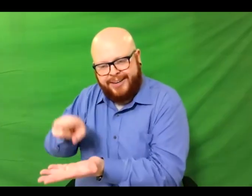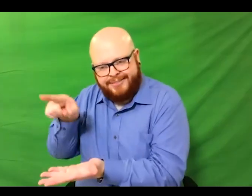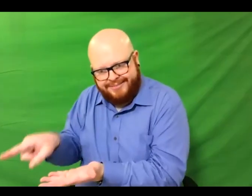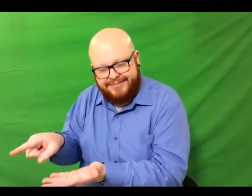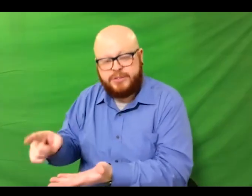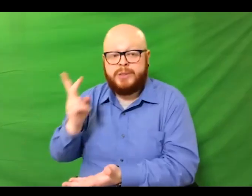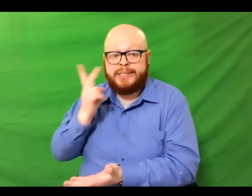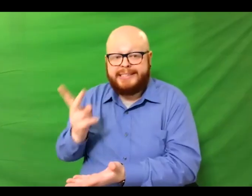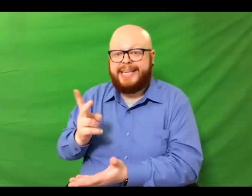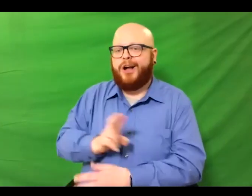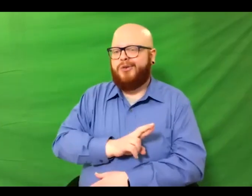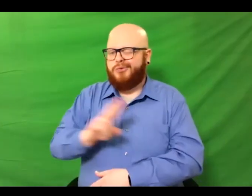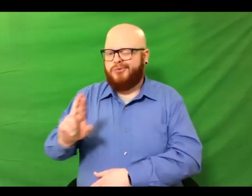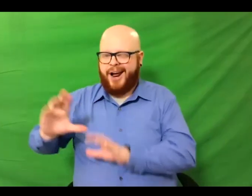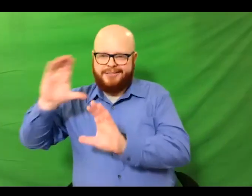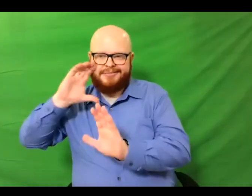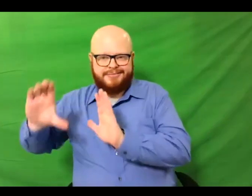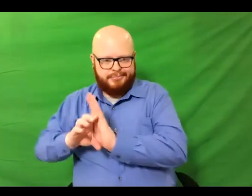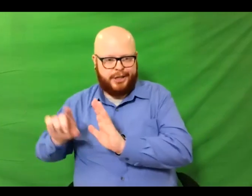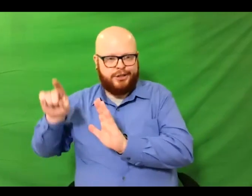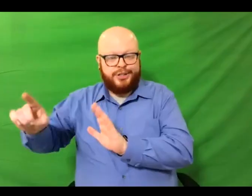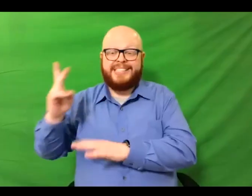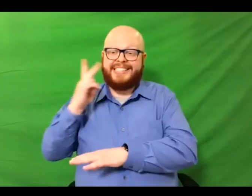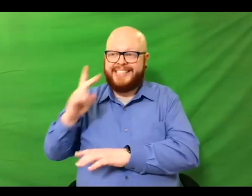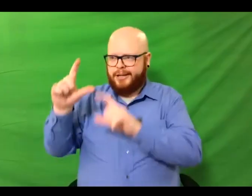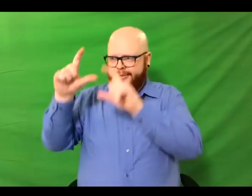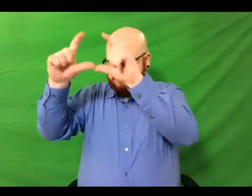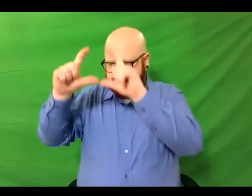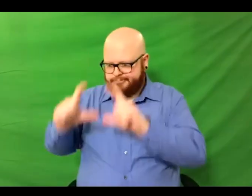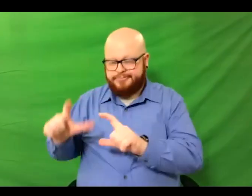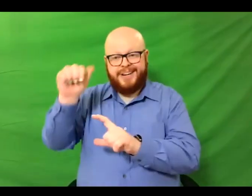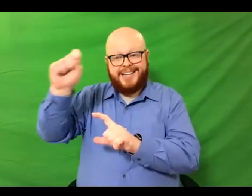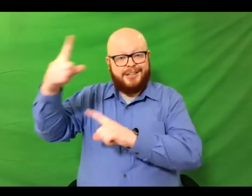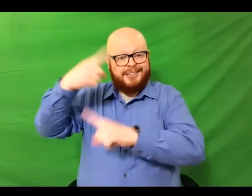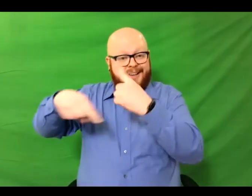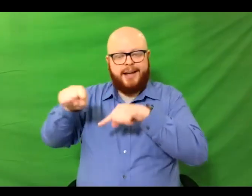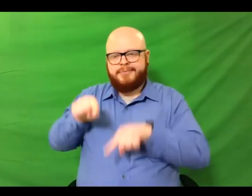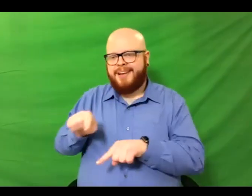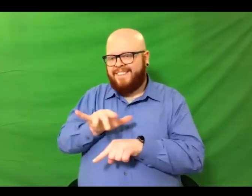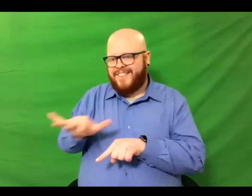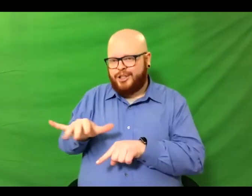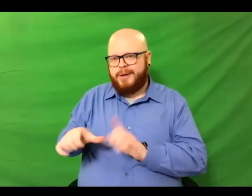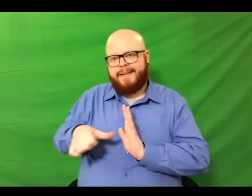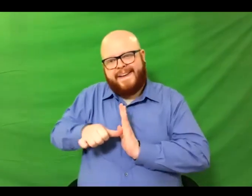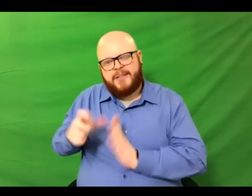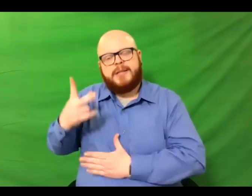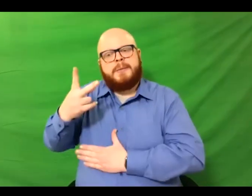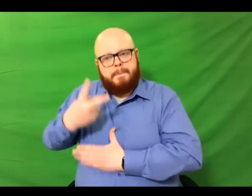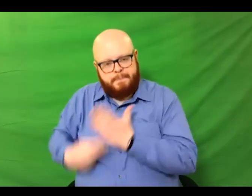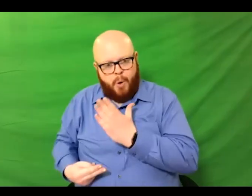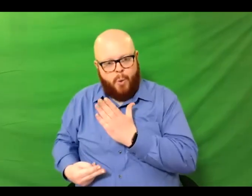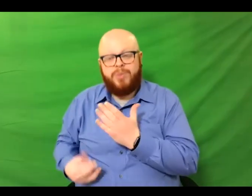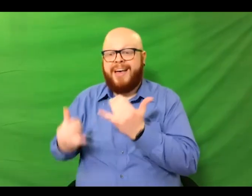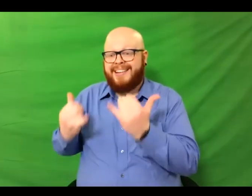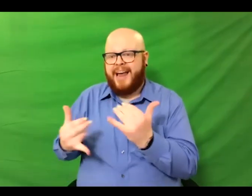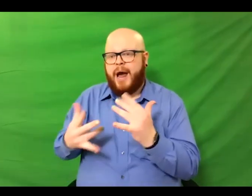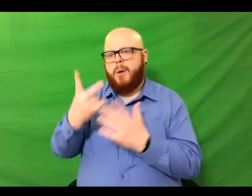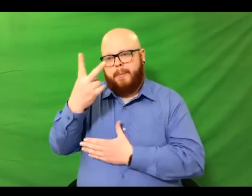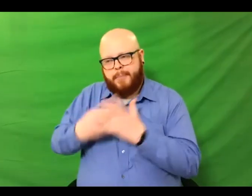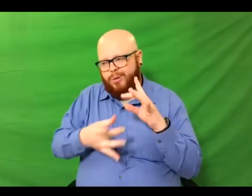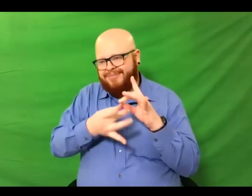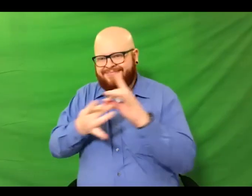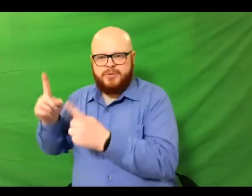signs, fingerspelling forms. They're stacked on top of each other. I'm emphasizing both. And now I have 2 quick pathways to the English